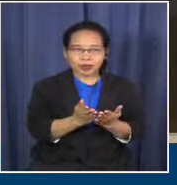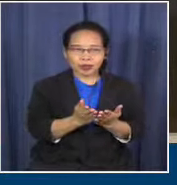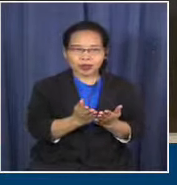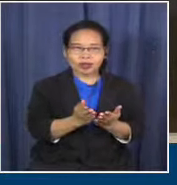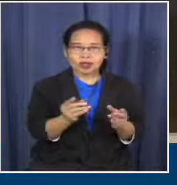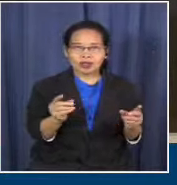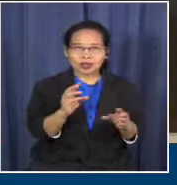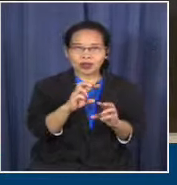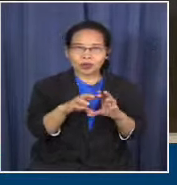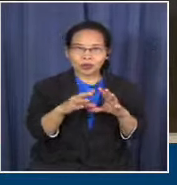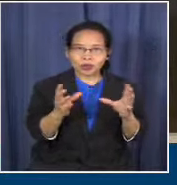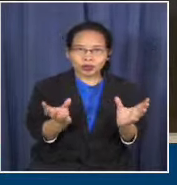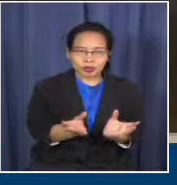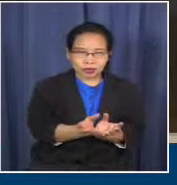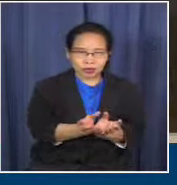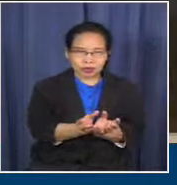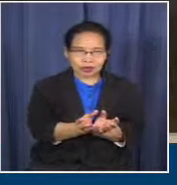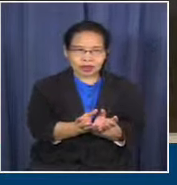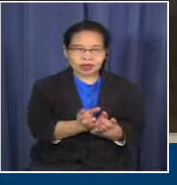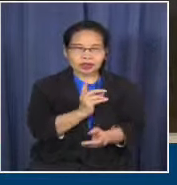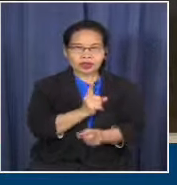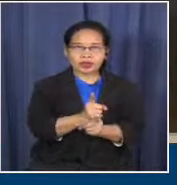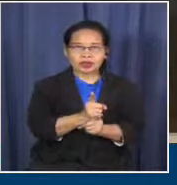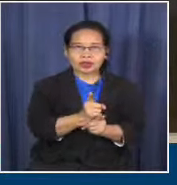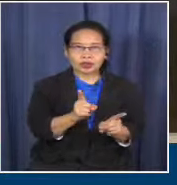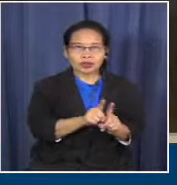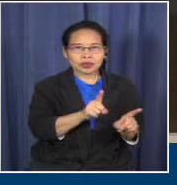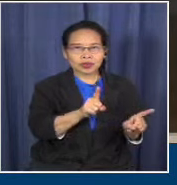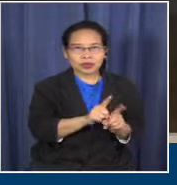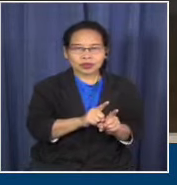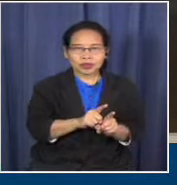According to the Bible, the world,